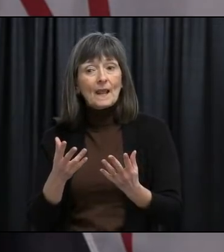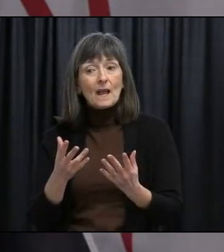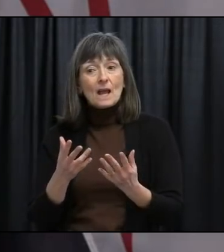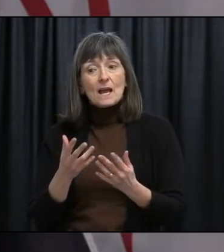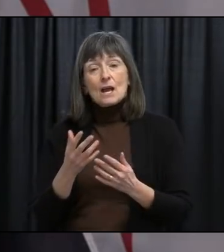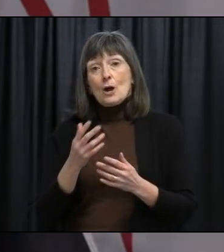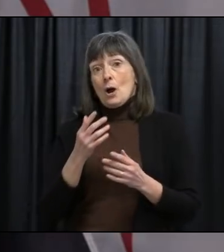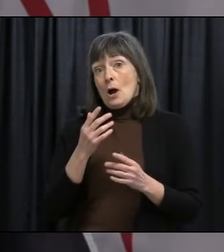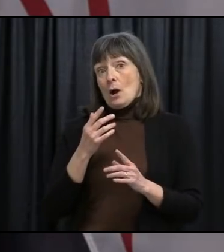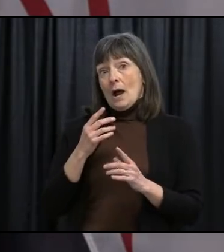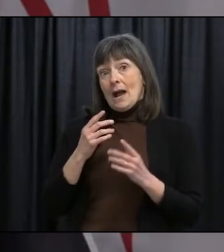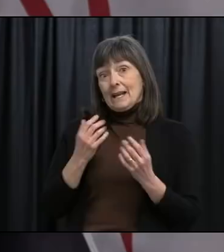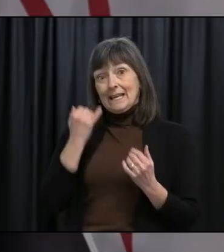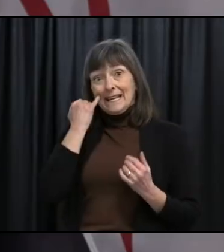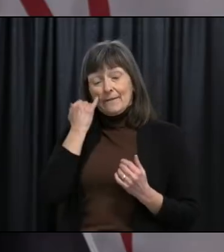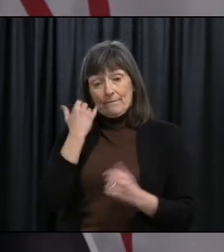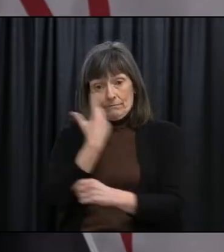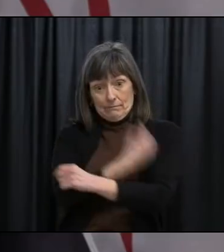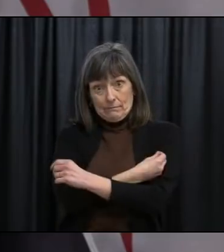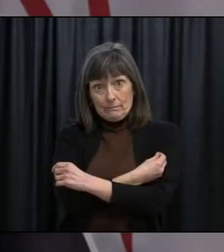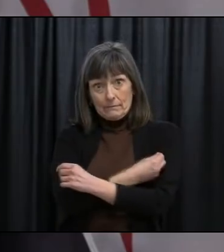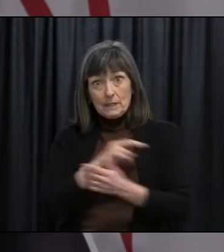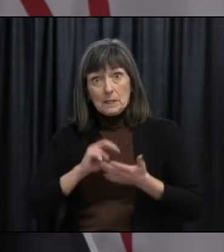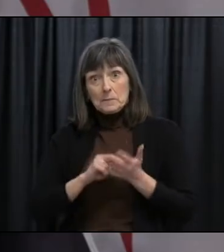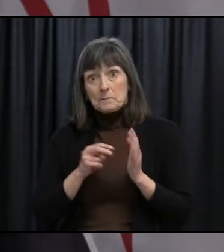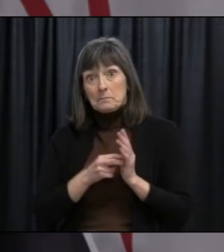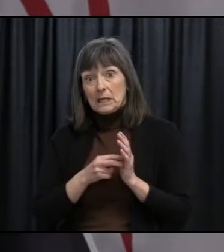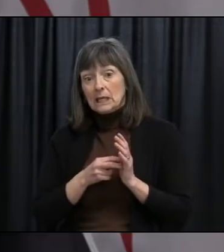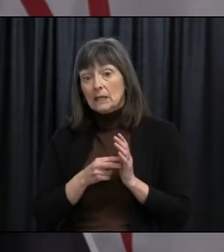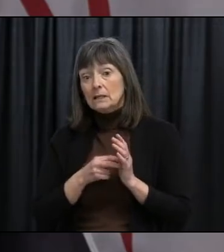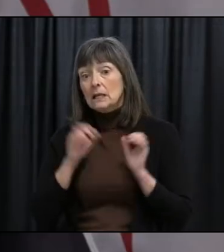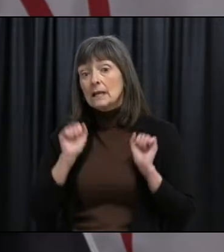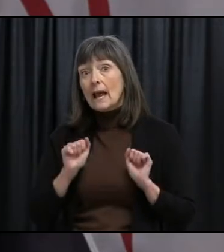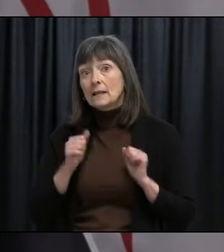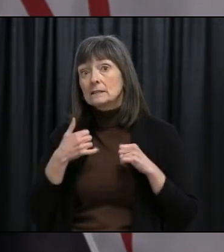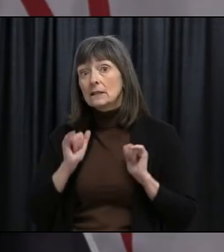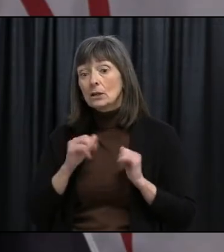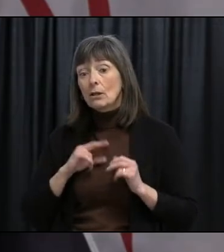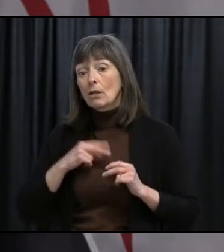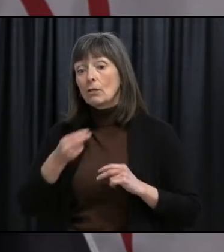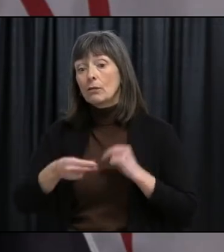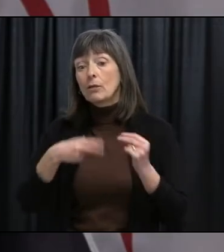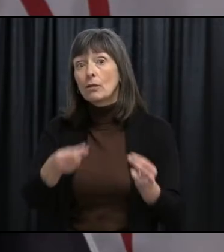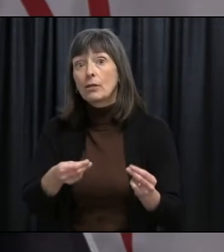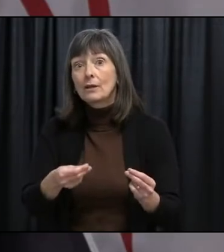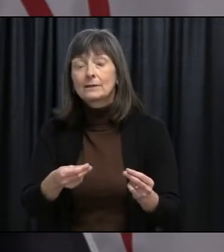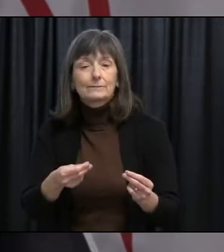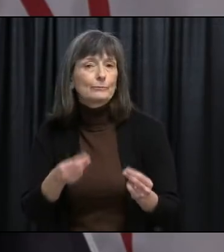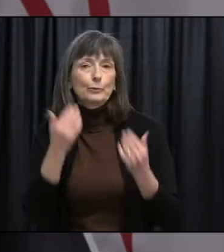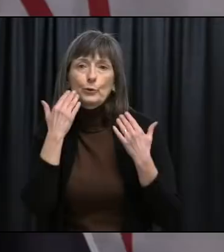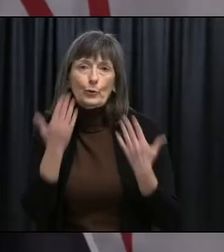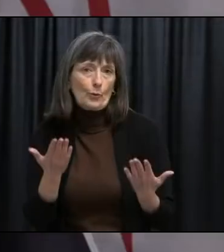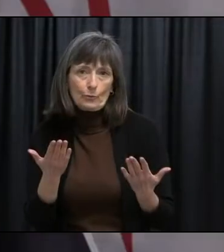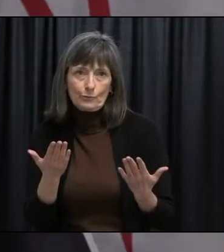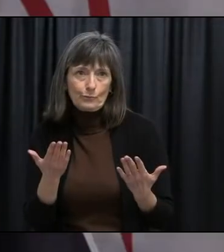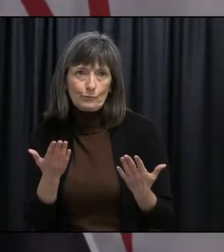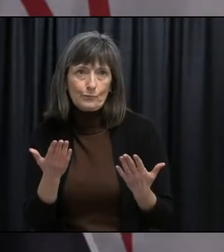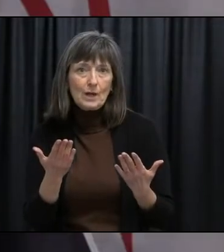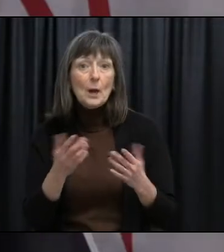transmission, that the numbers when we're quoting vaccine effectiveness, we're talking about antibody production,